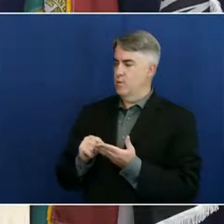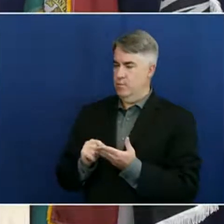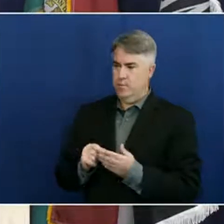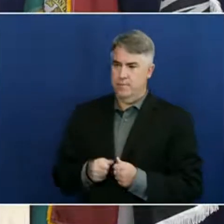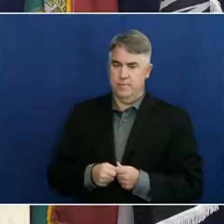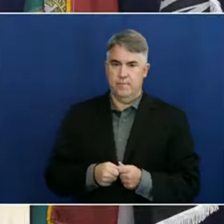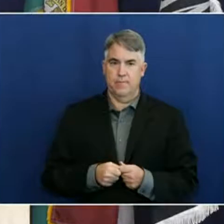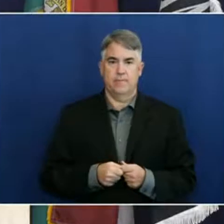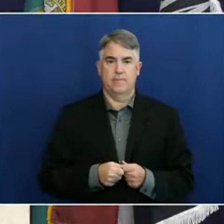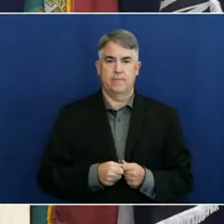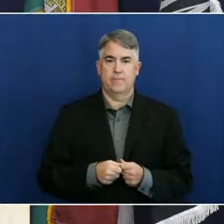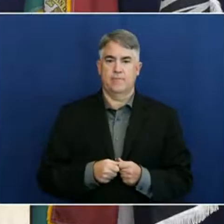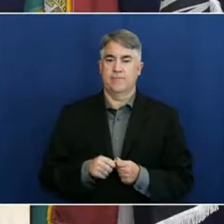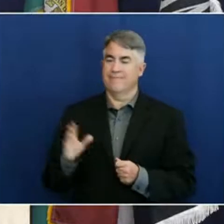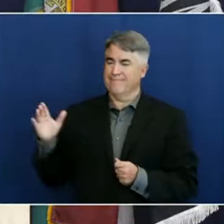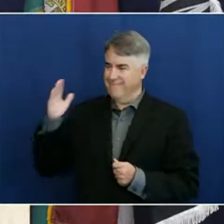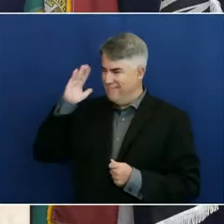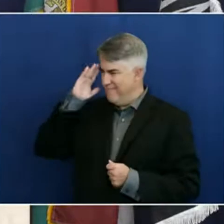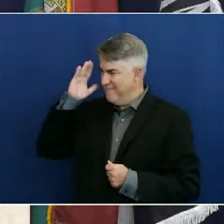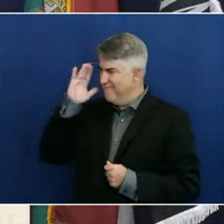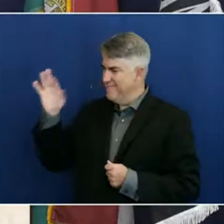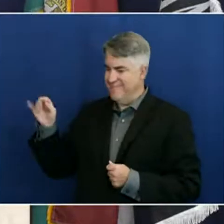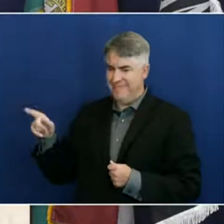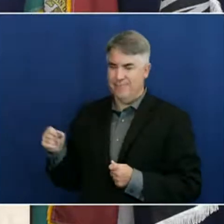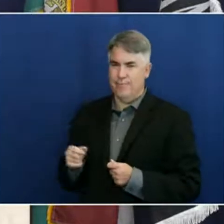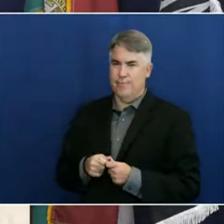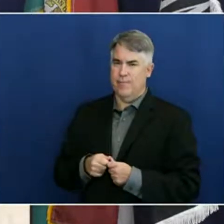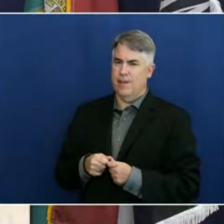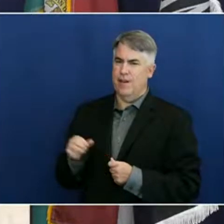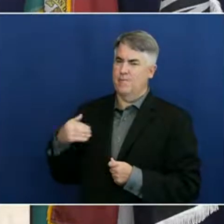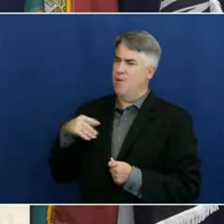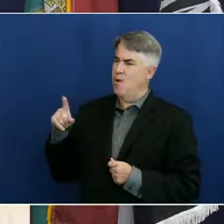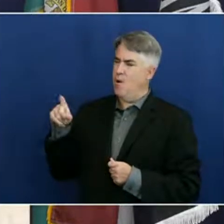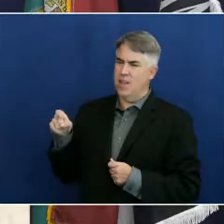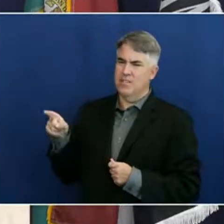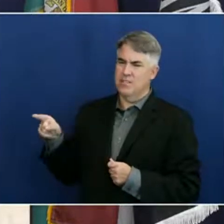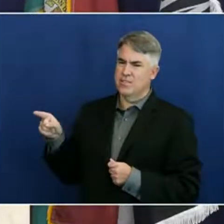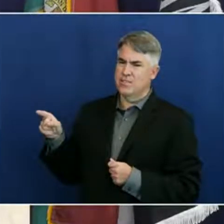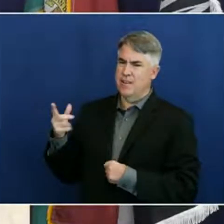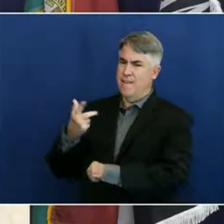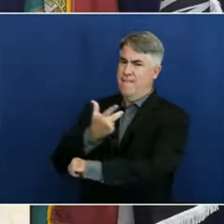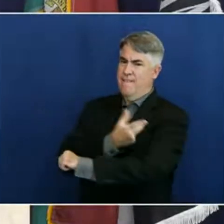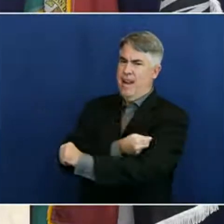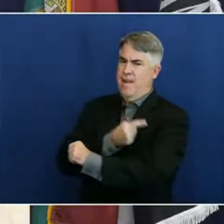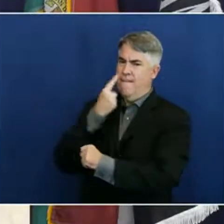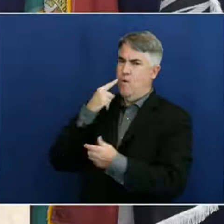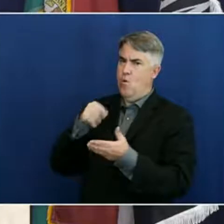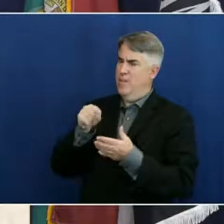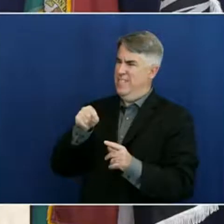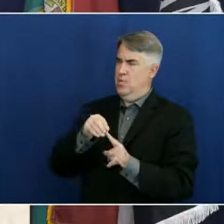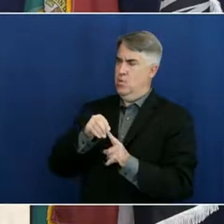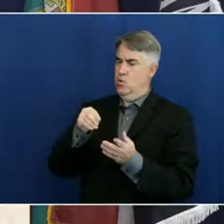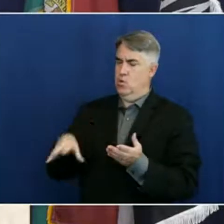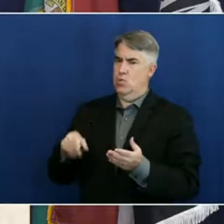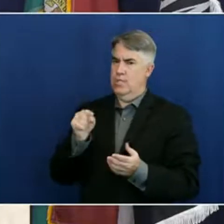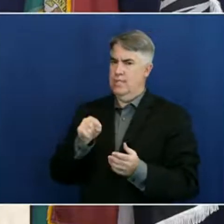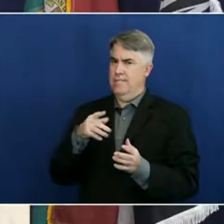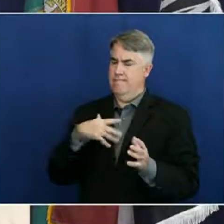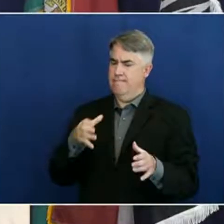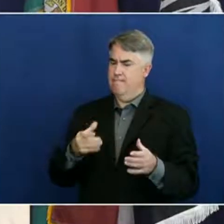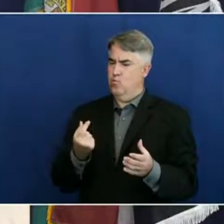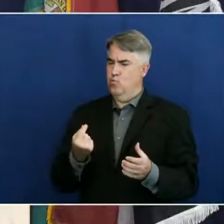Hi, I have a question and a follow-up question about vaccines for students in schools. The question is, can public